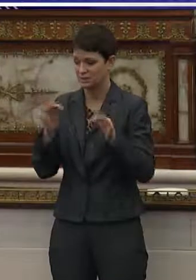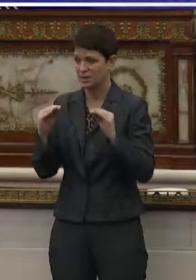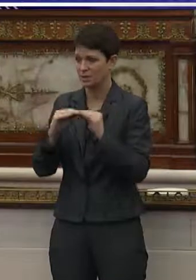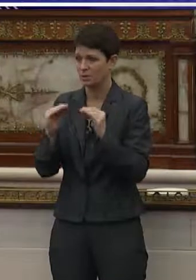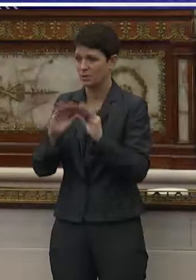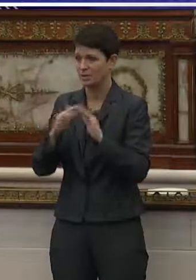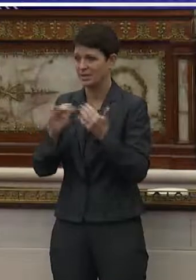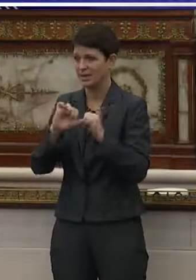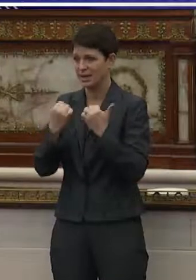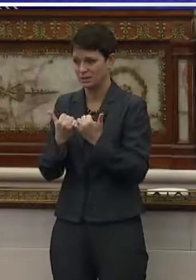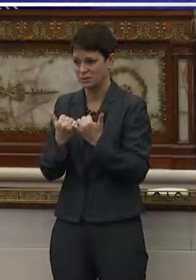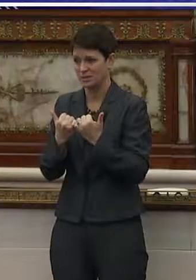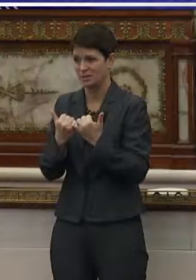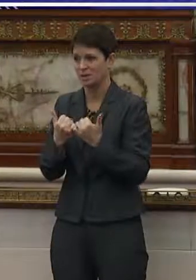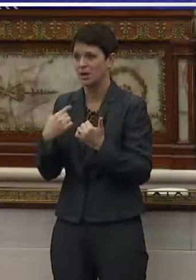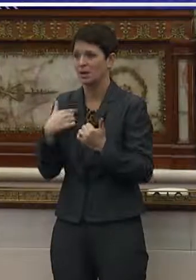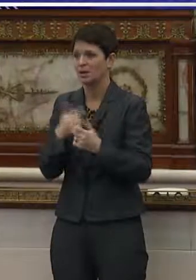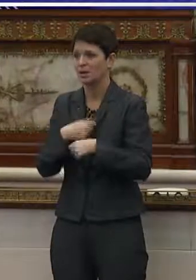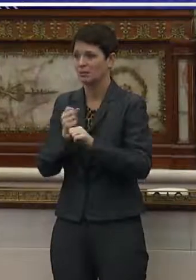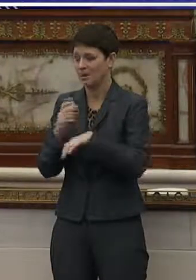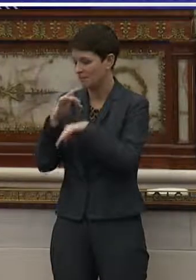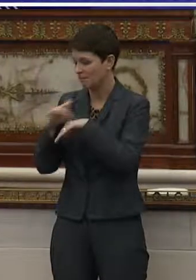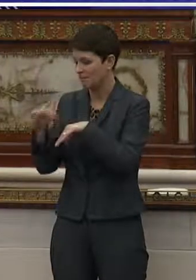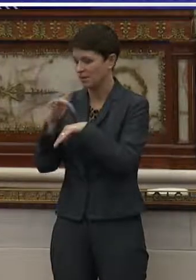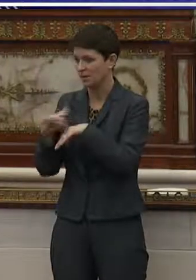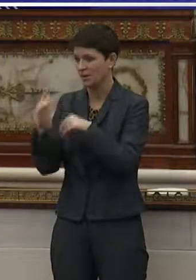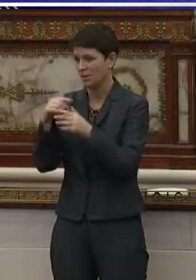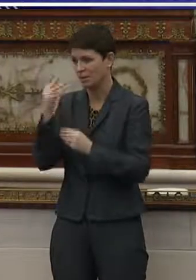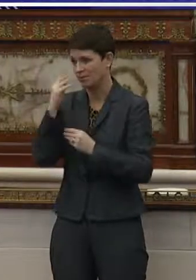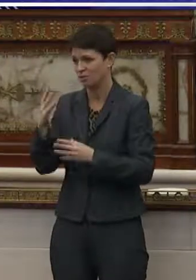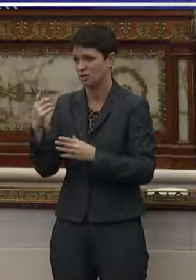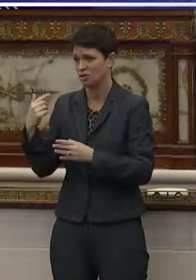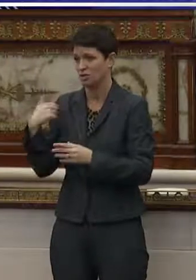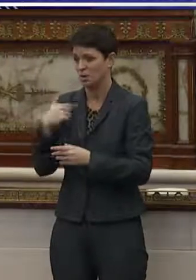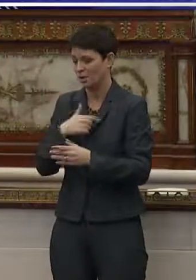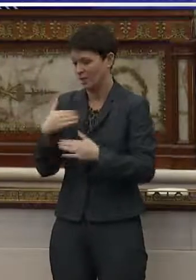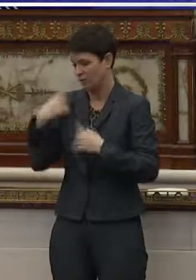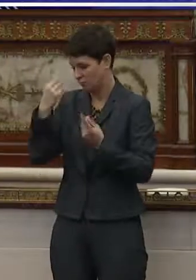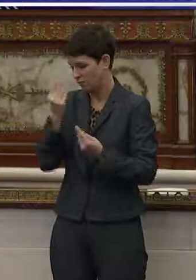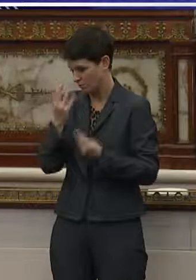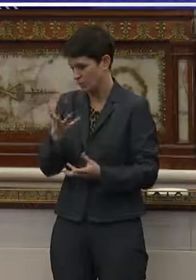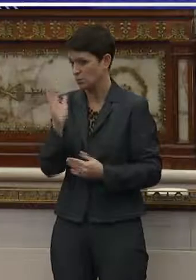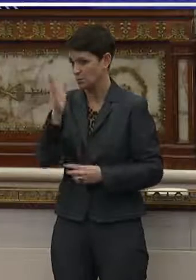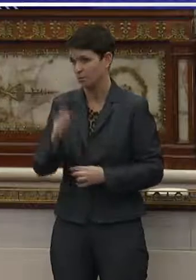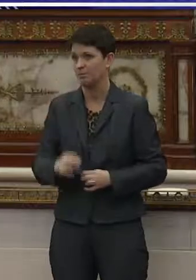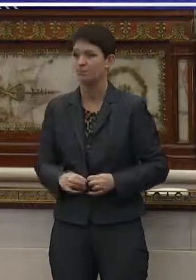city agencies. I'd certainly say we can make available what information we at the health department have.